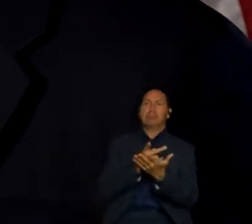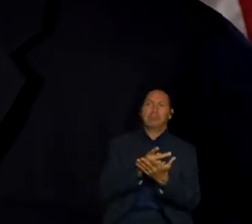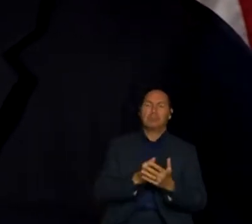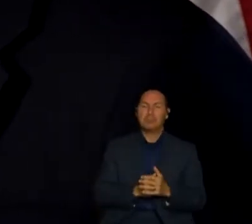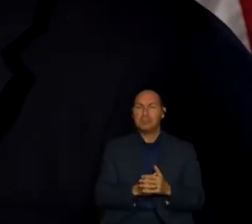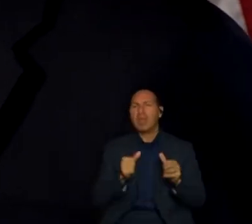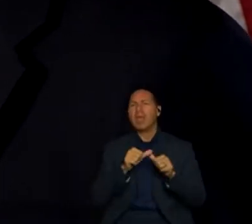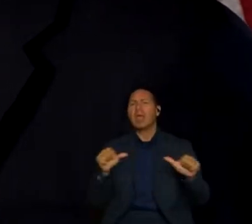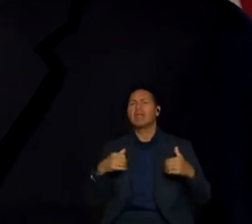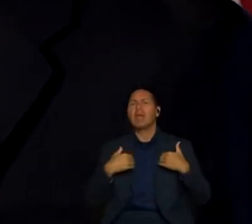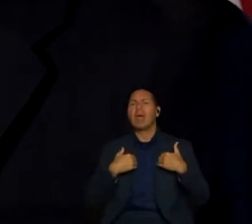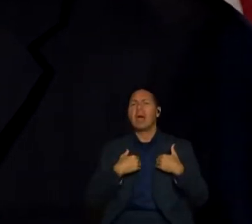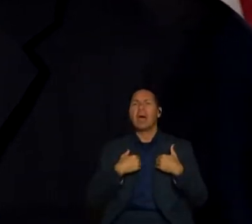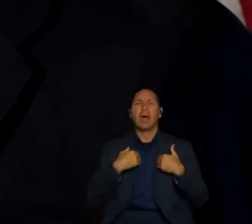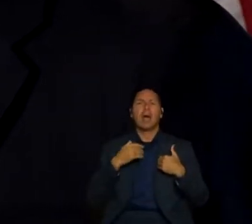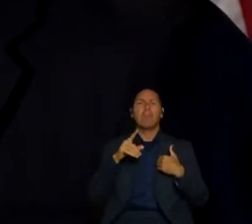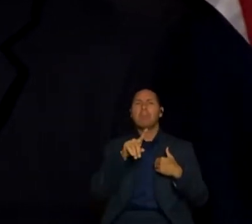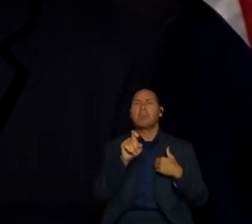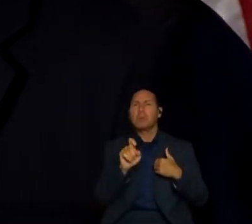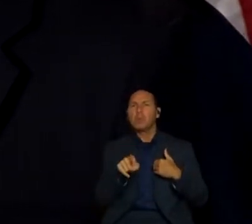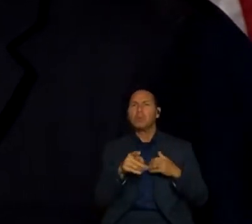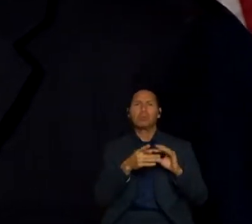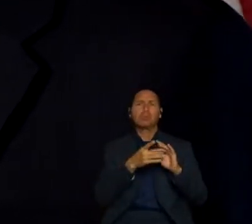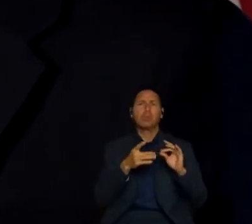any questions or comments about